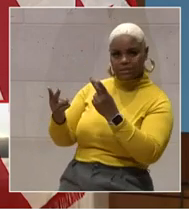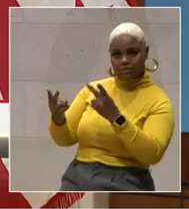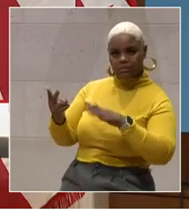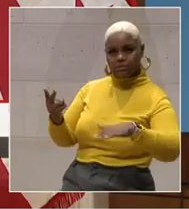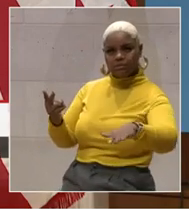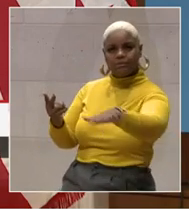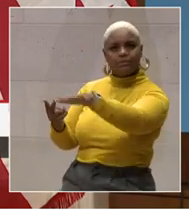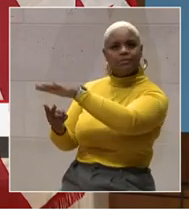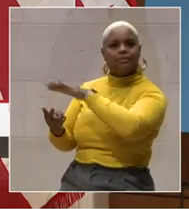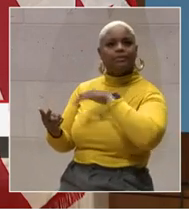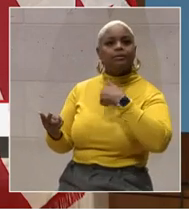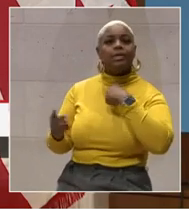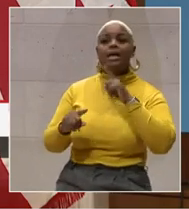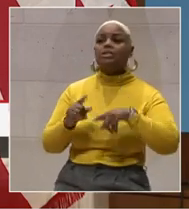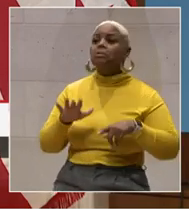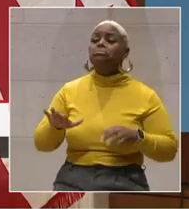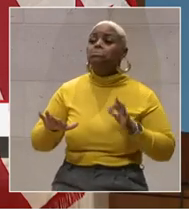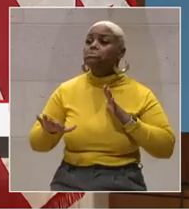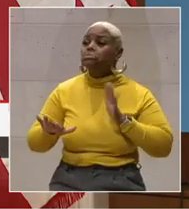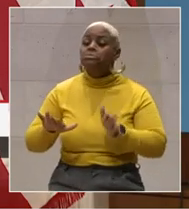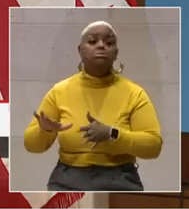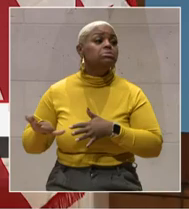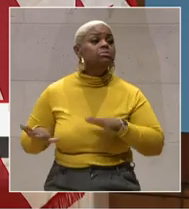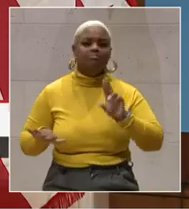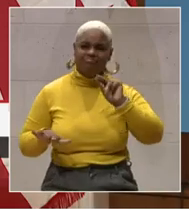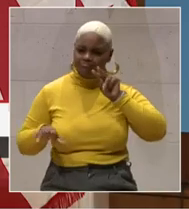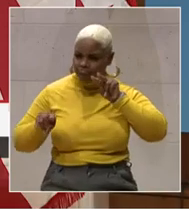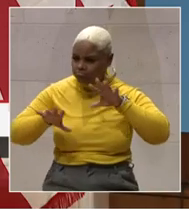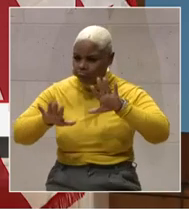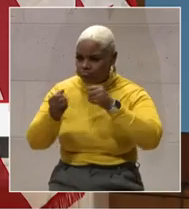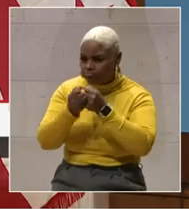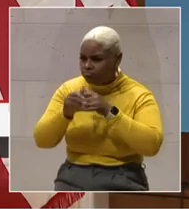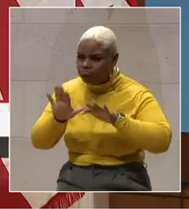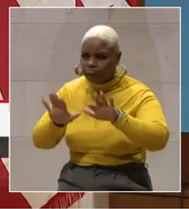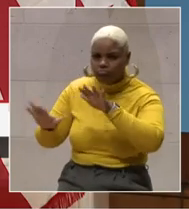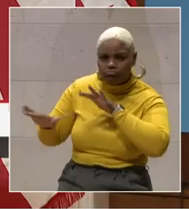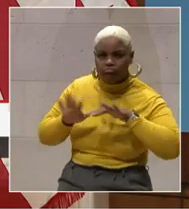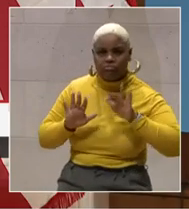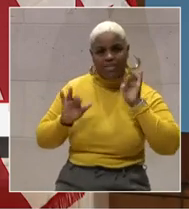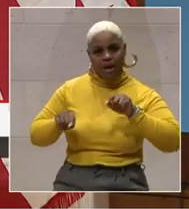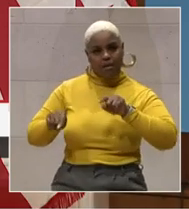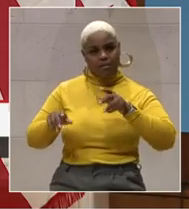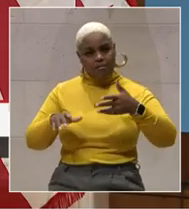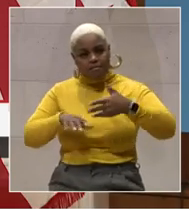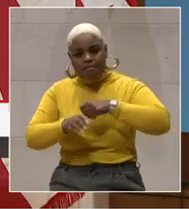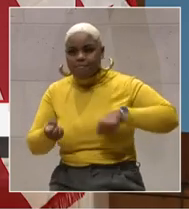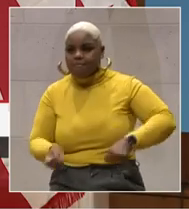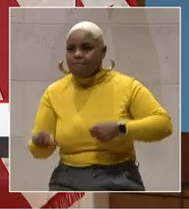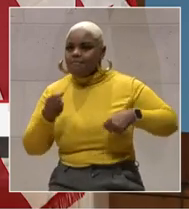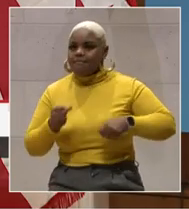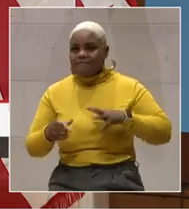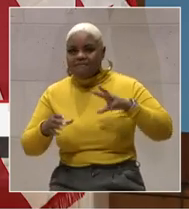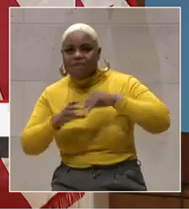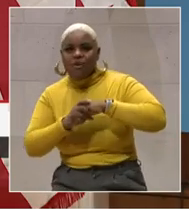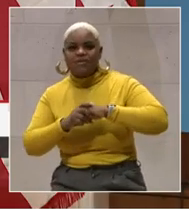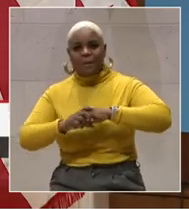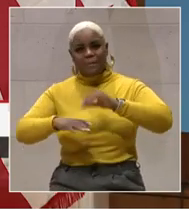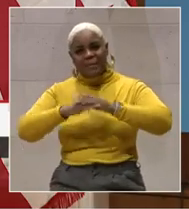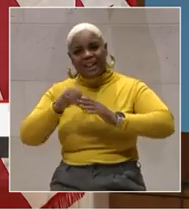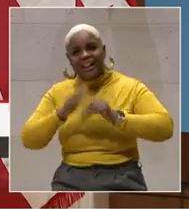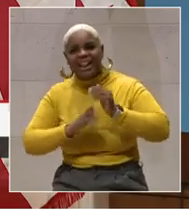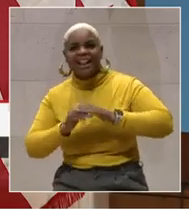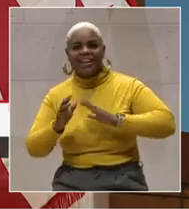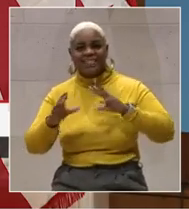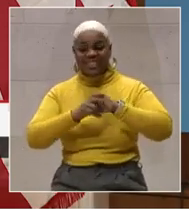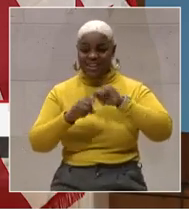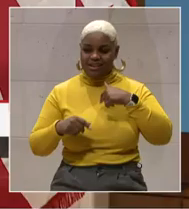whenever. It's got to be today. We have got to have shovels on the ground and wood in the air and places for people to live, and I'm excited to work with Mayor Bowser to